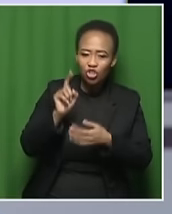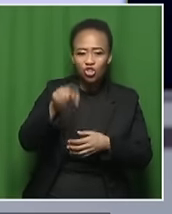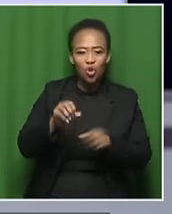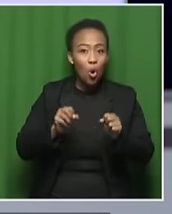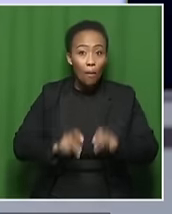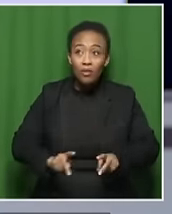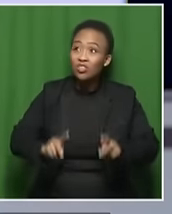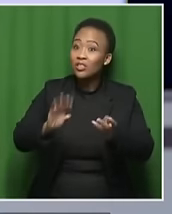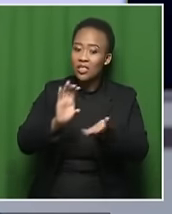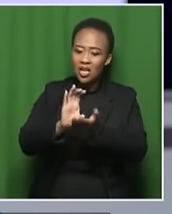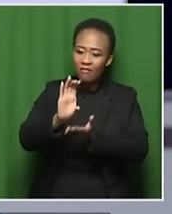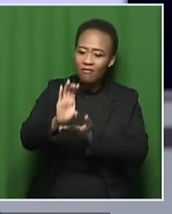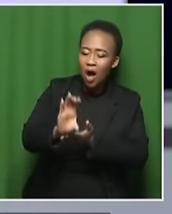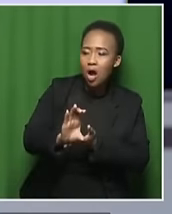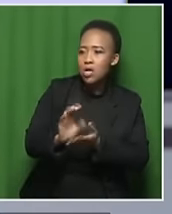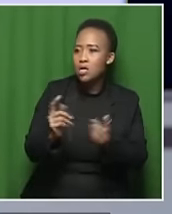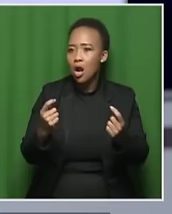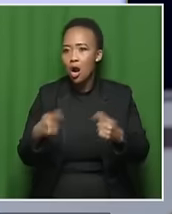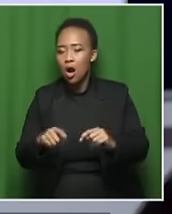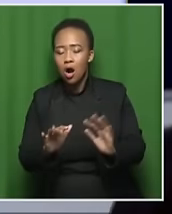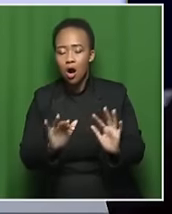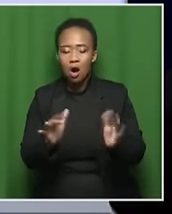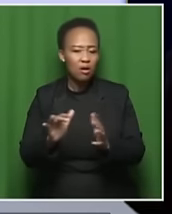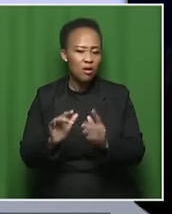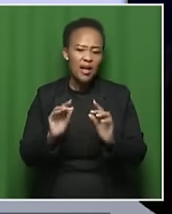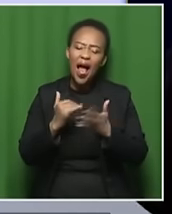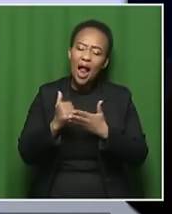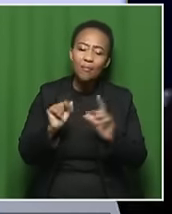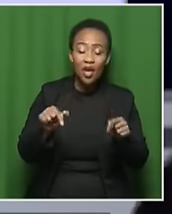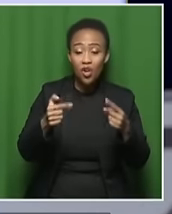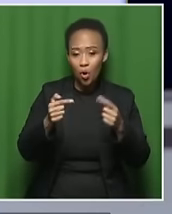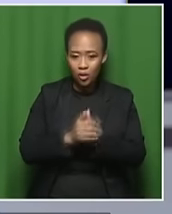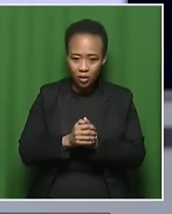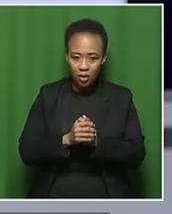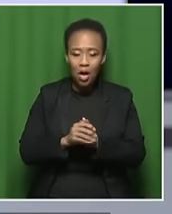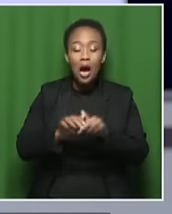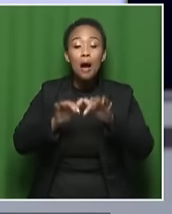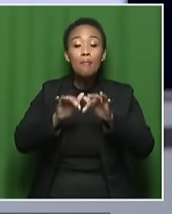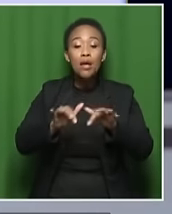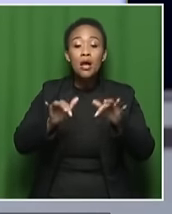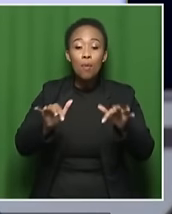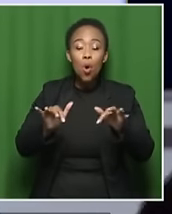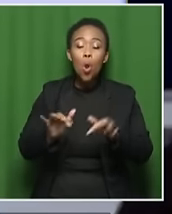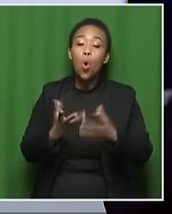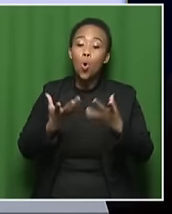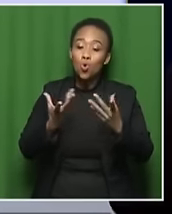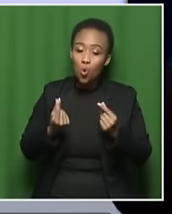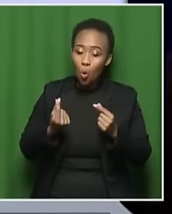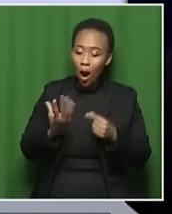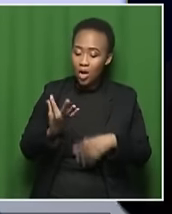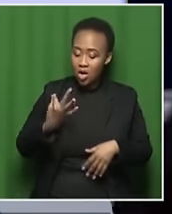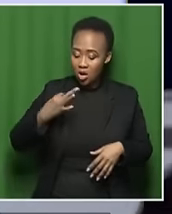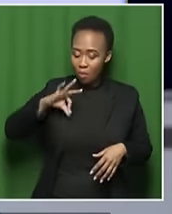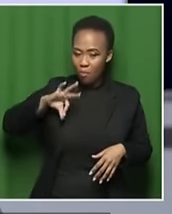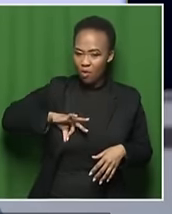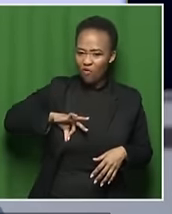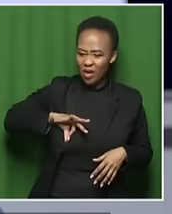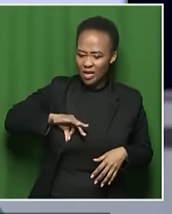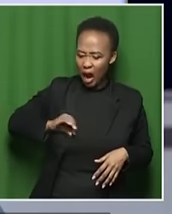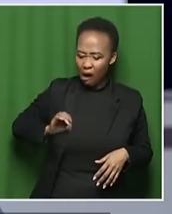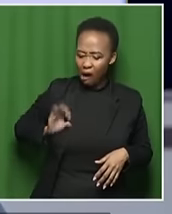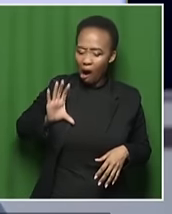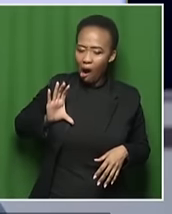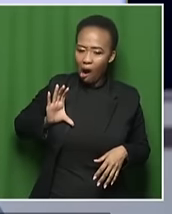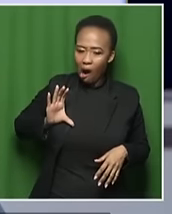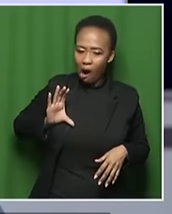to do anything. We've got to deal with the people who are making mass profits out of ordinary black